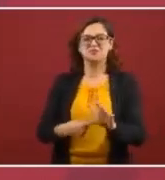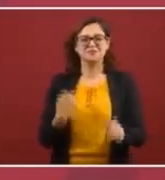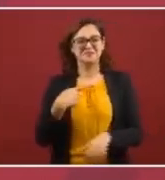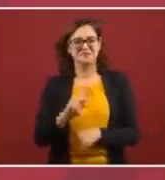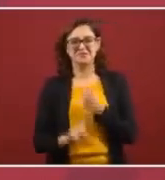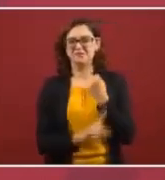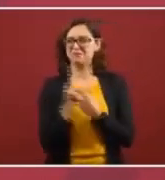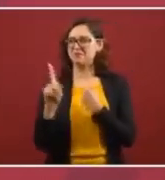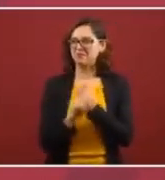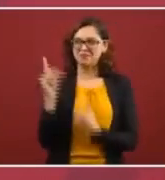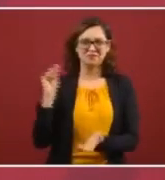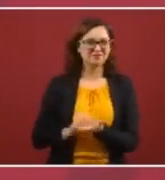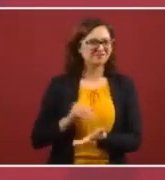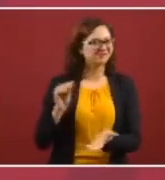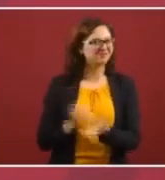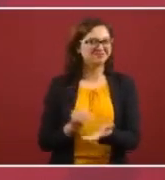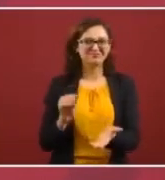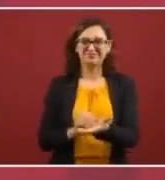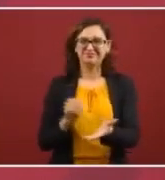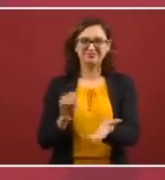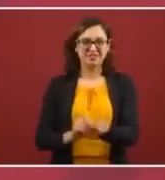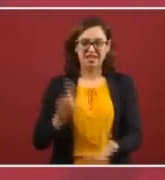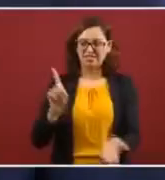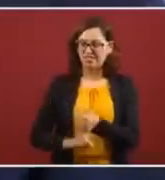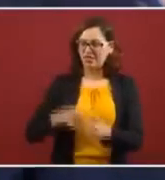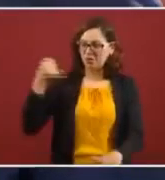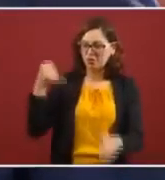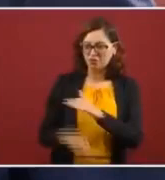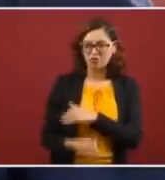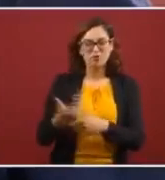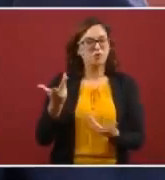They used to do these things that did not resolve anything,